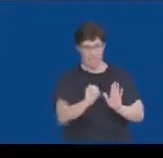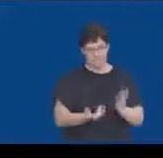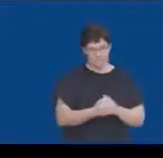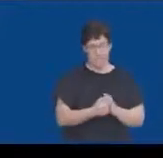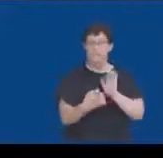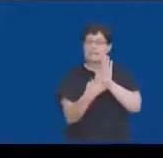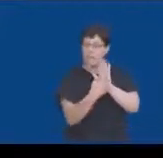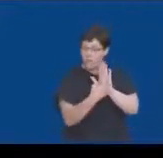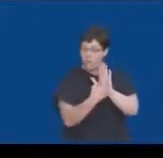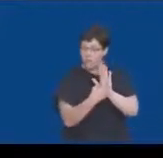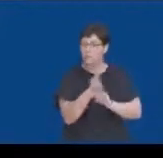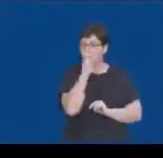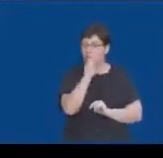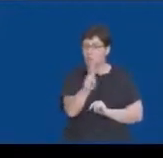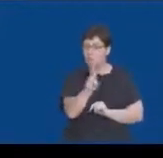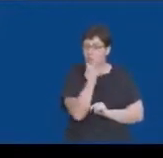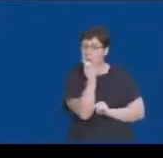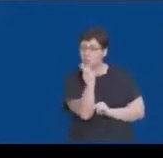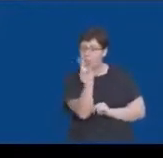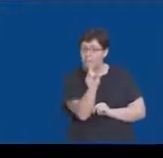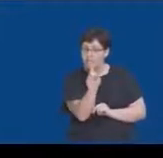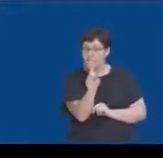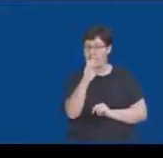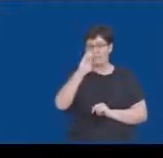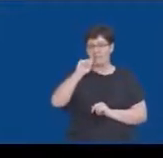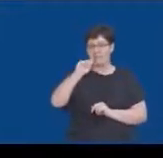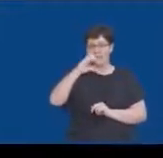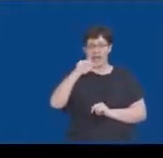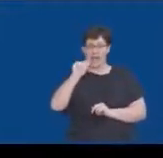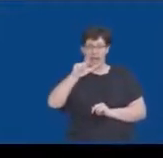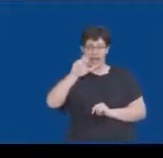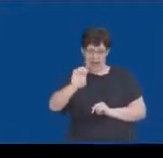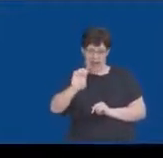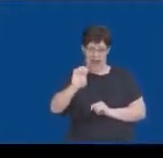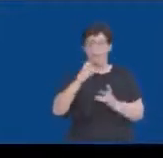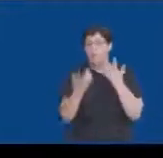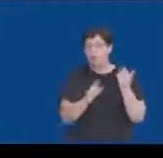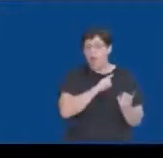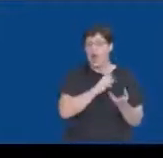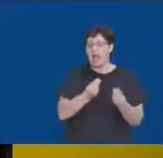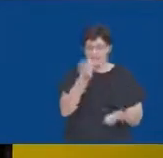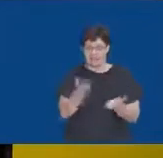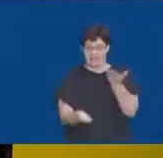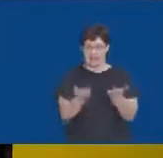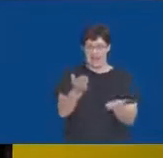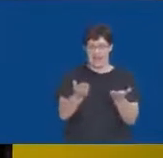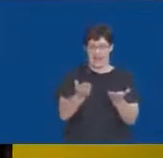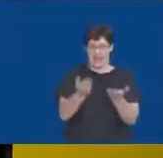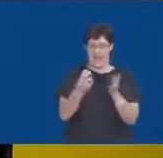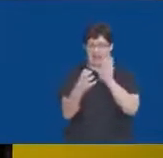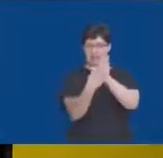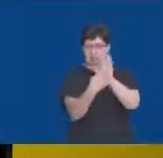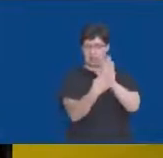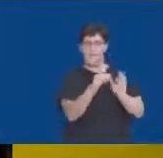with diagrams is to look out for this word called scale, because they might give you a scale diagram, which means that it's